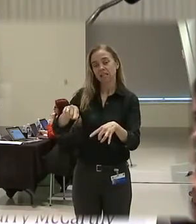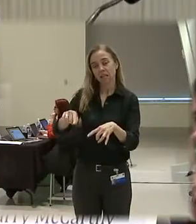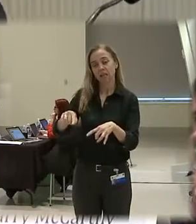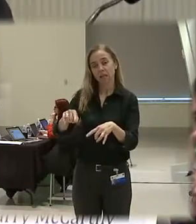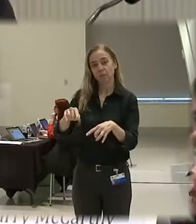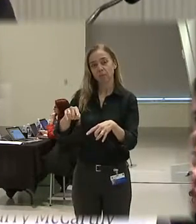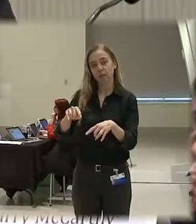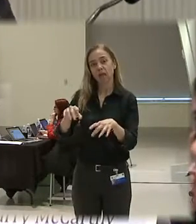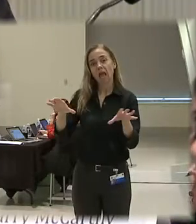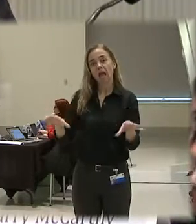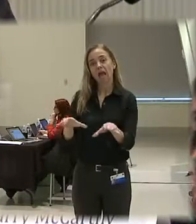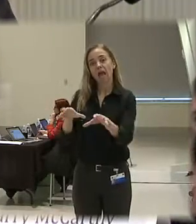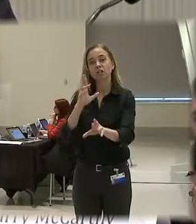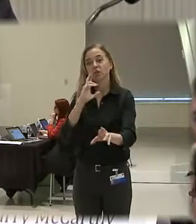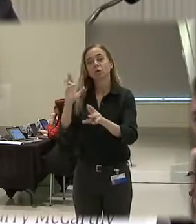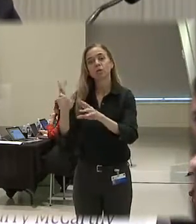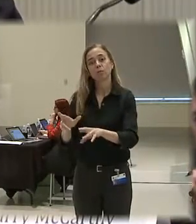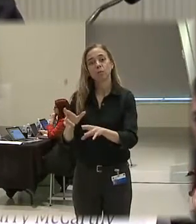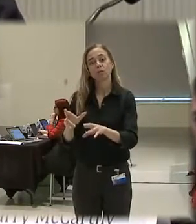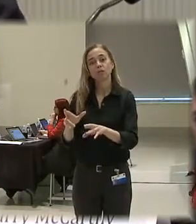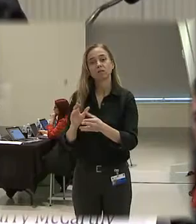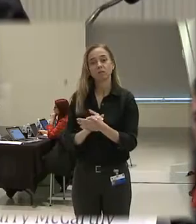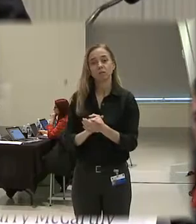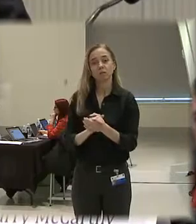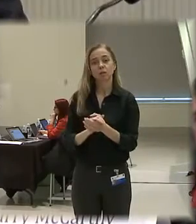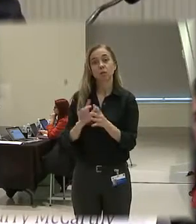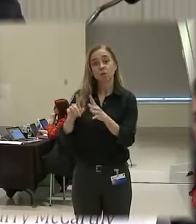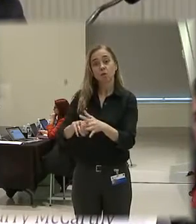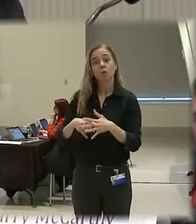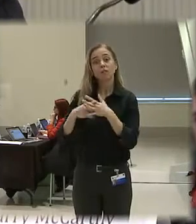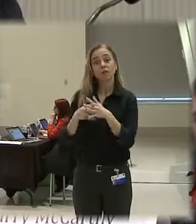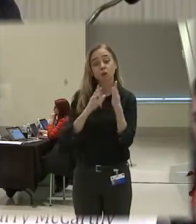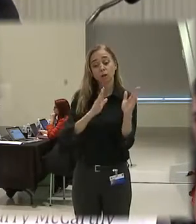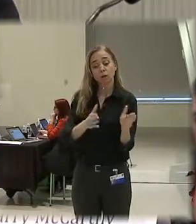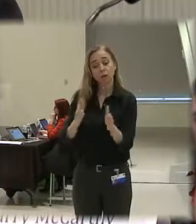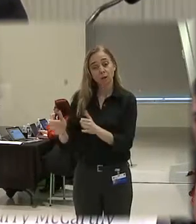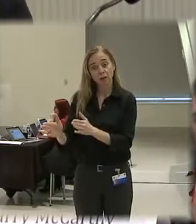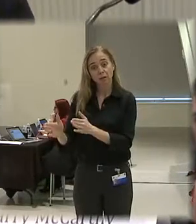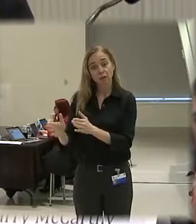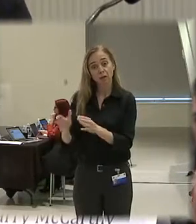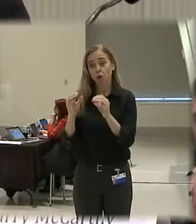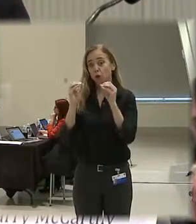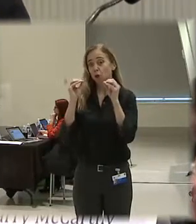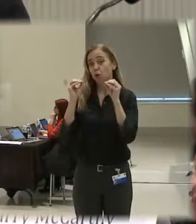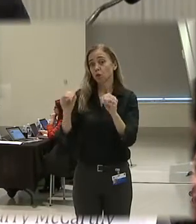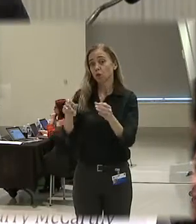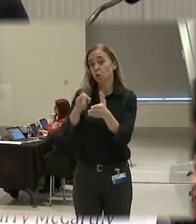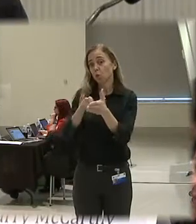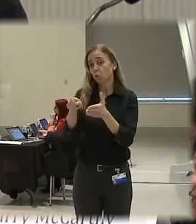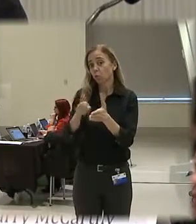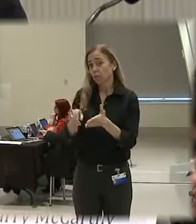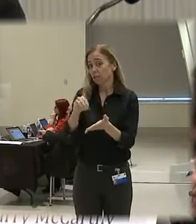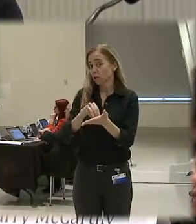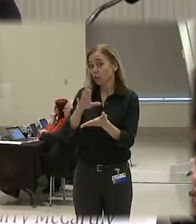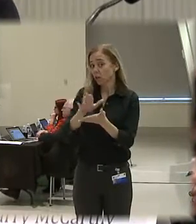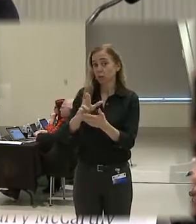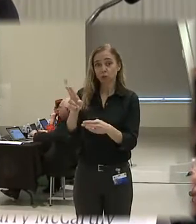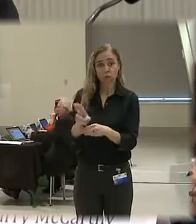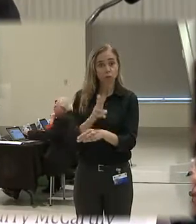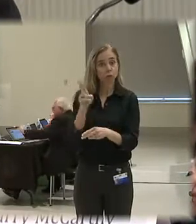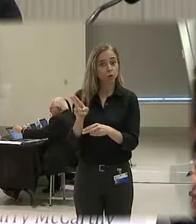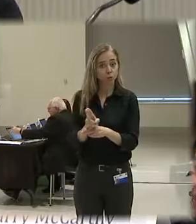after-action report on the convention. Because when we started preparing for the convention, there was no written document for us to use.